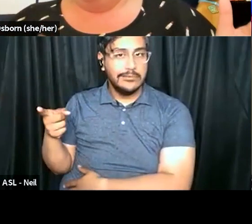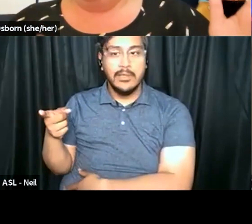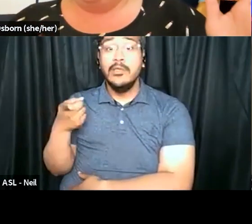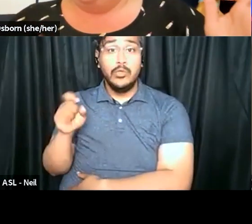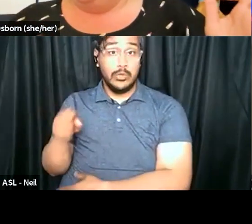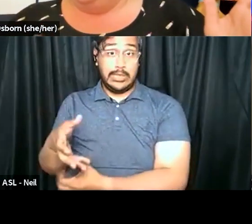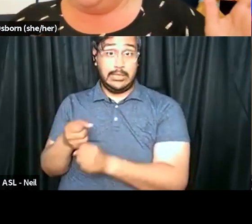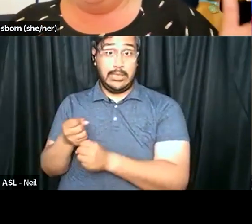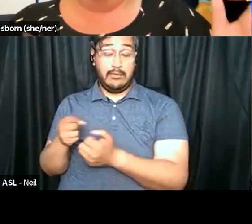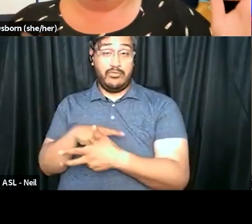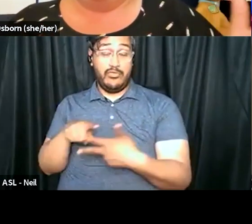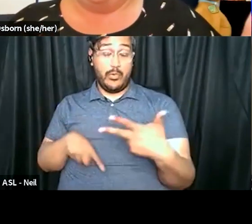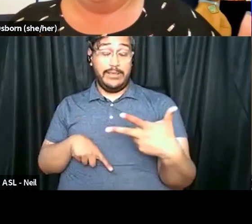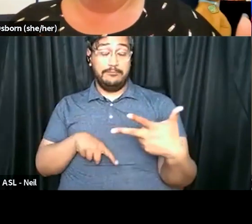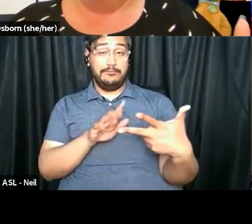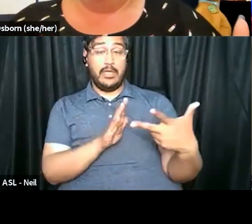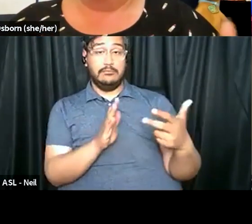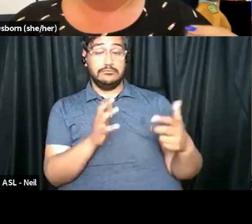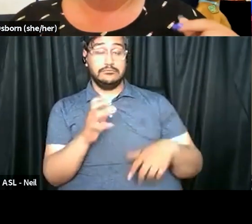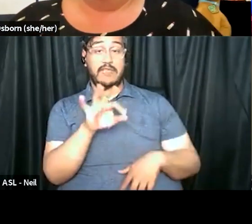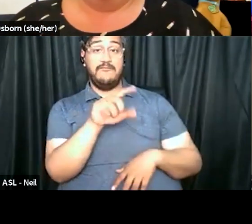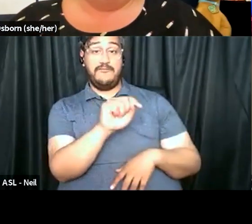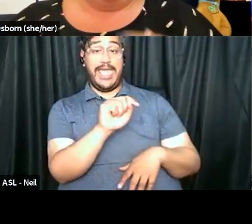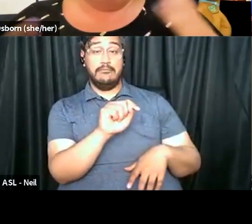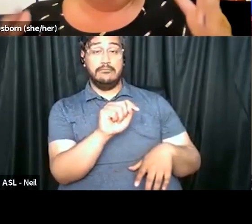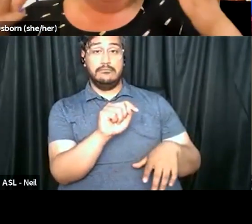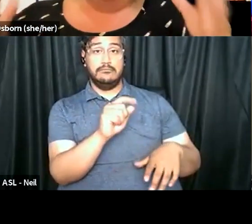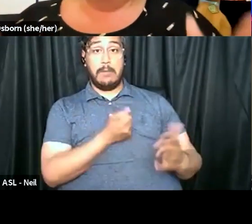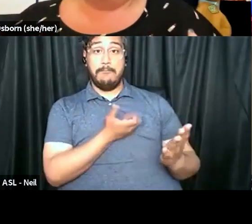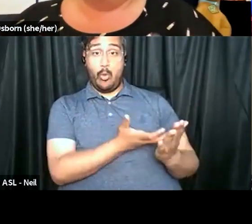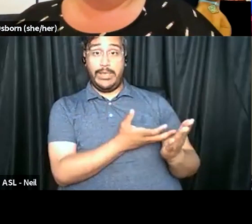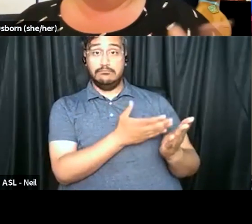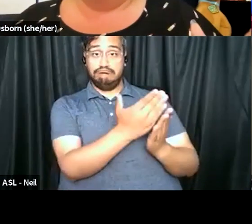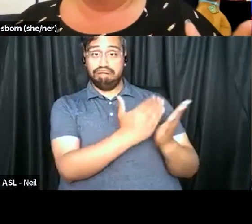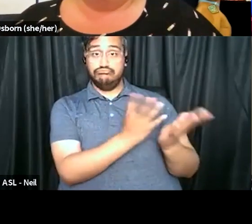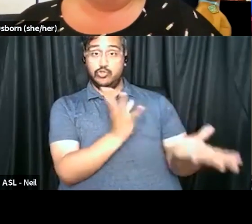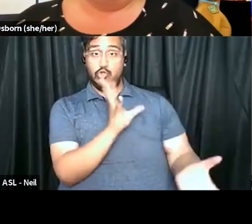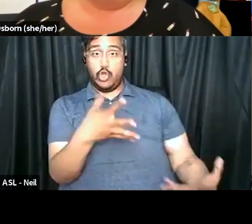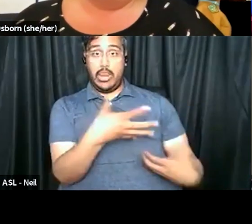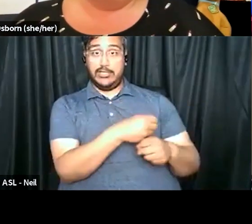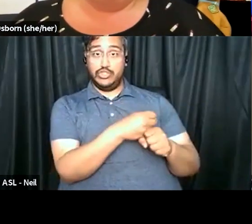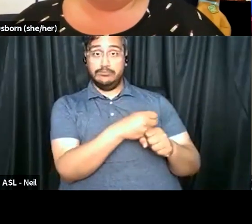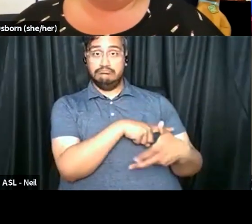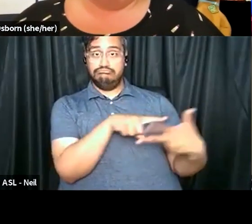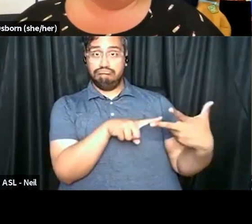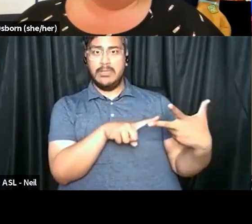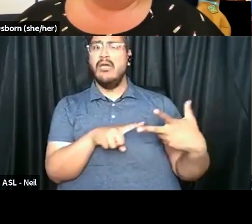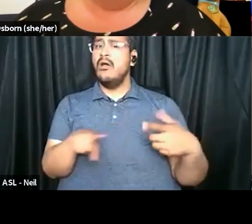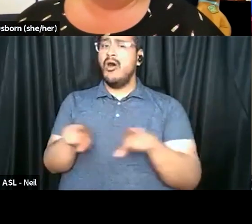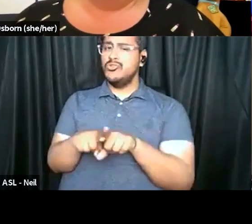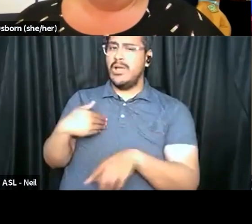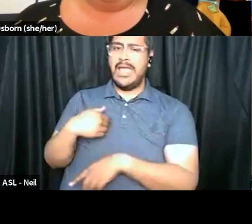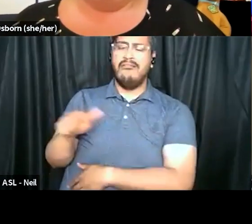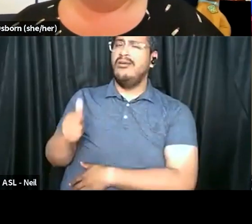the 3 Fat Poet Society anthologies. And you can also see all of these other really, really